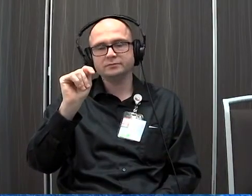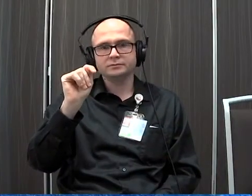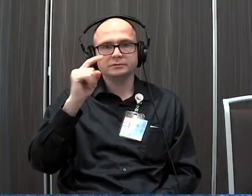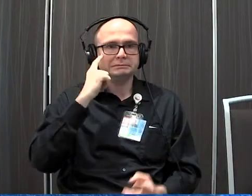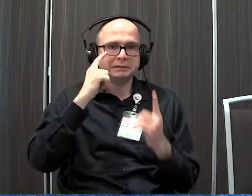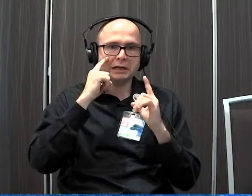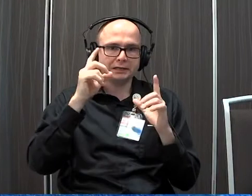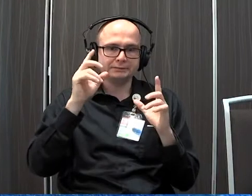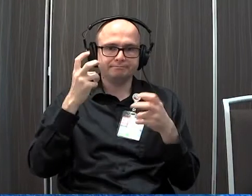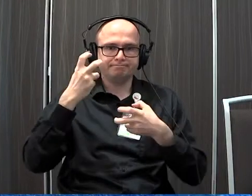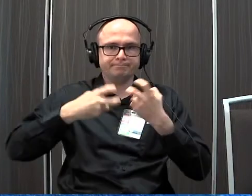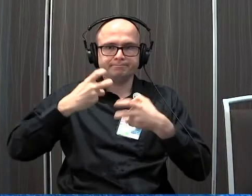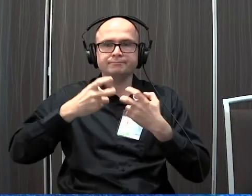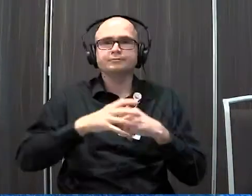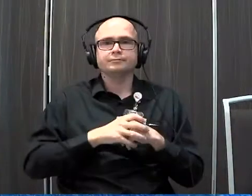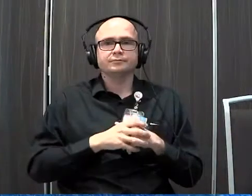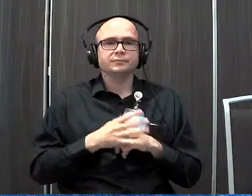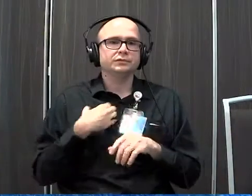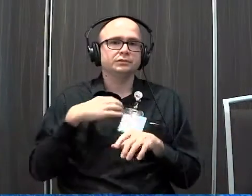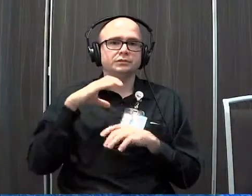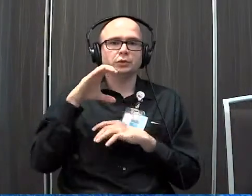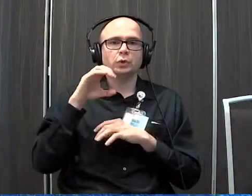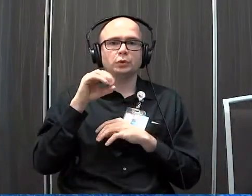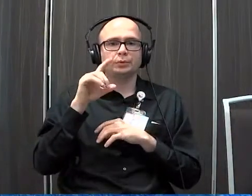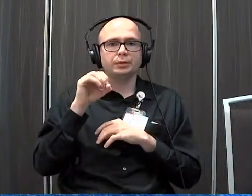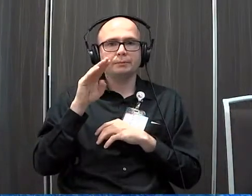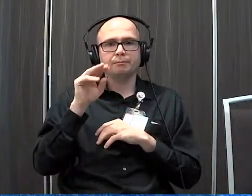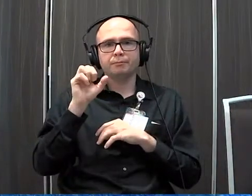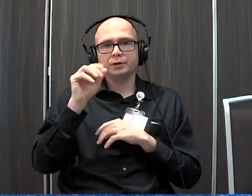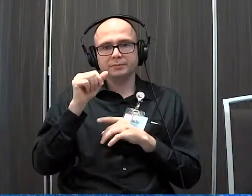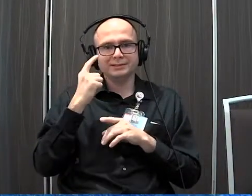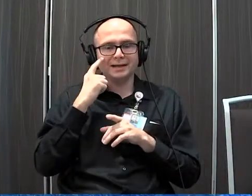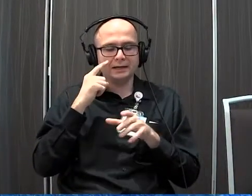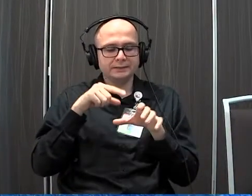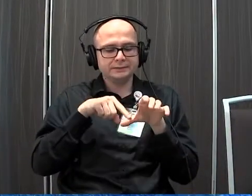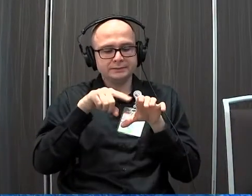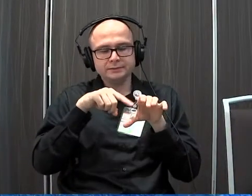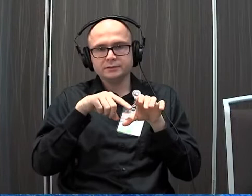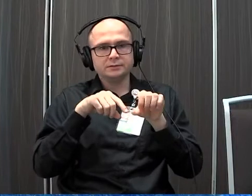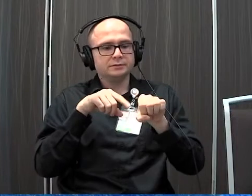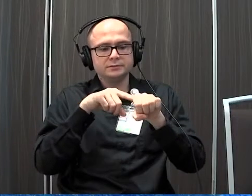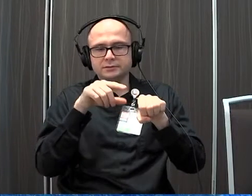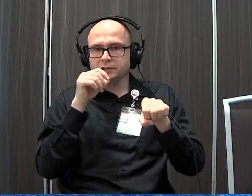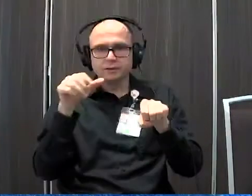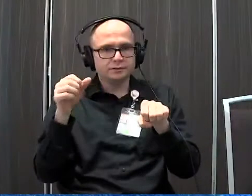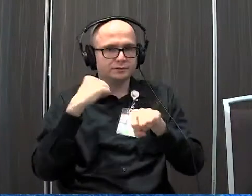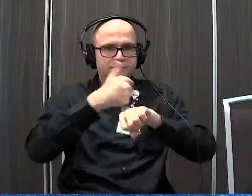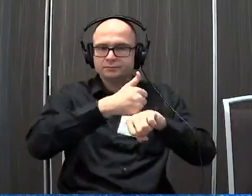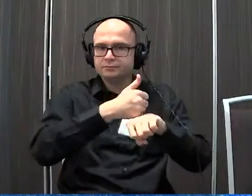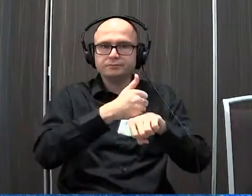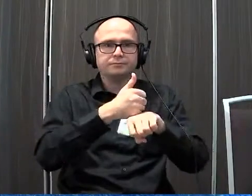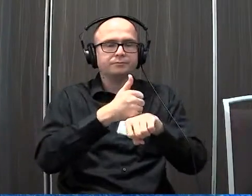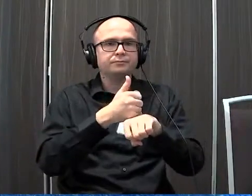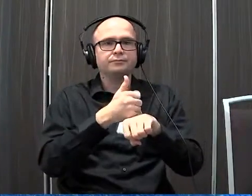most commonly colobomas of the eye, which are a portion of the eye that's not completely formed, which leads to some